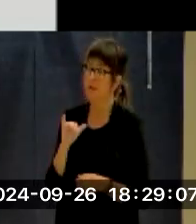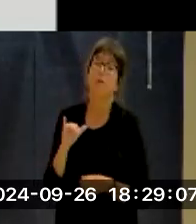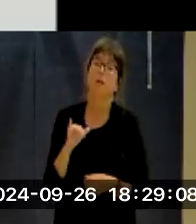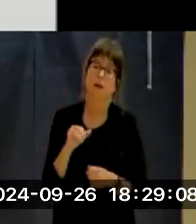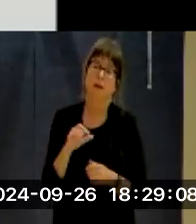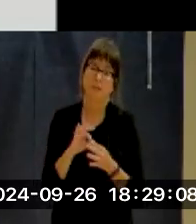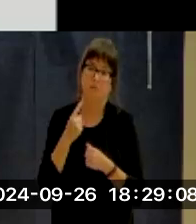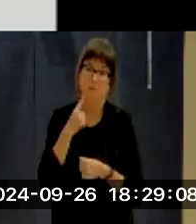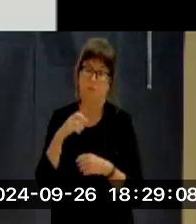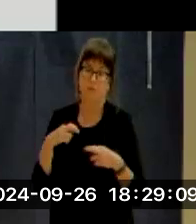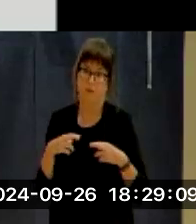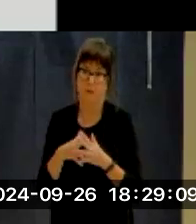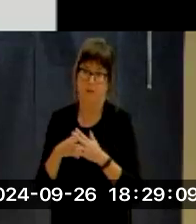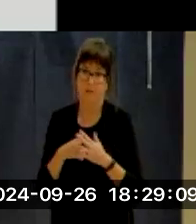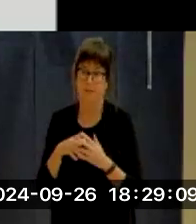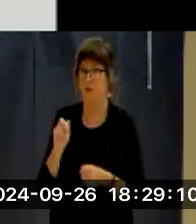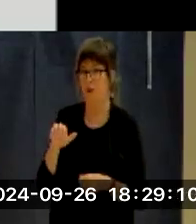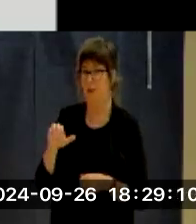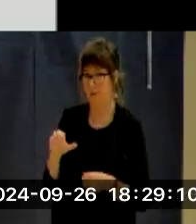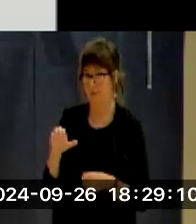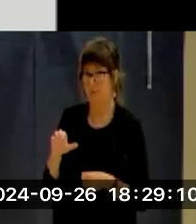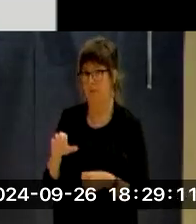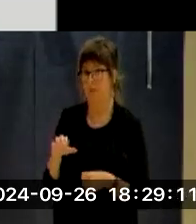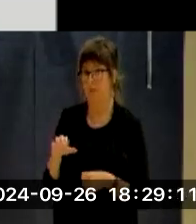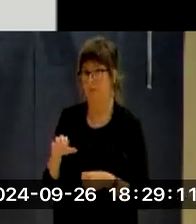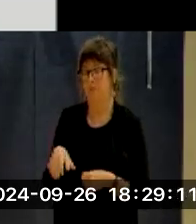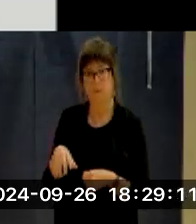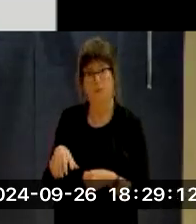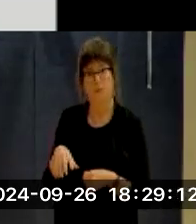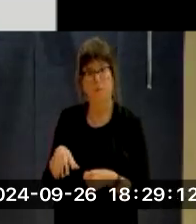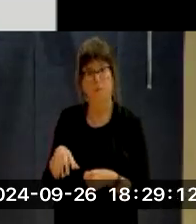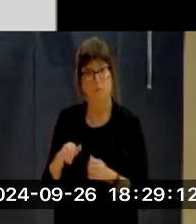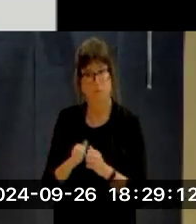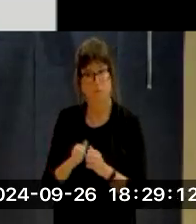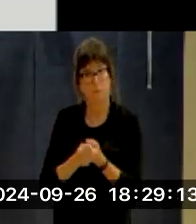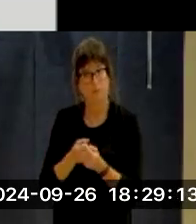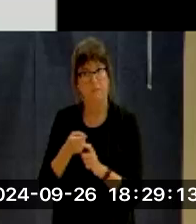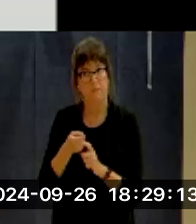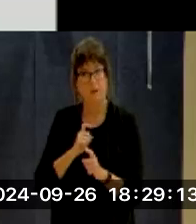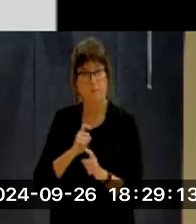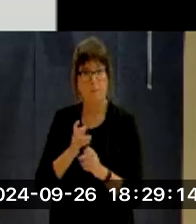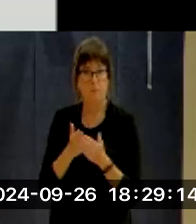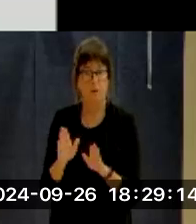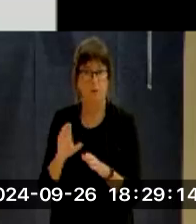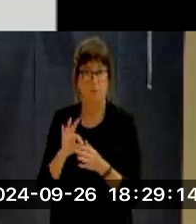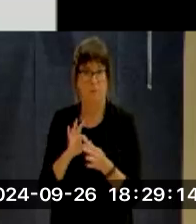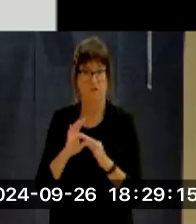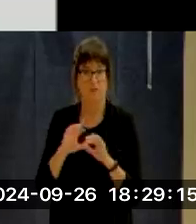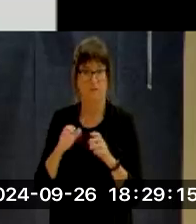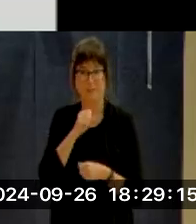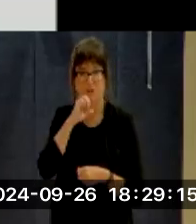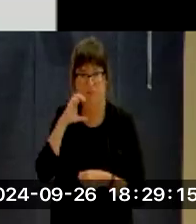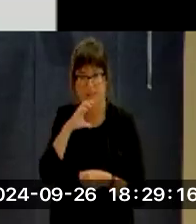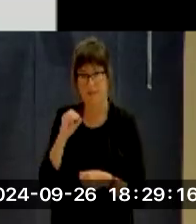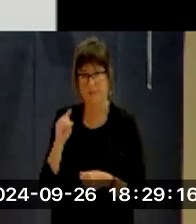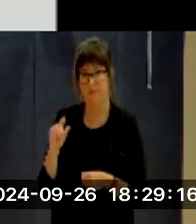Americans and the ARC and United Cerebral Palsy California Collaboration, with support from a broad coalition of senior and disability